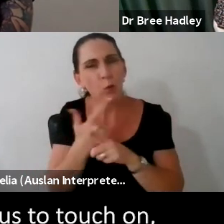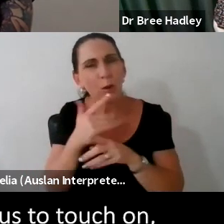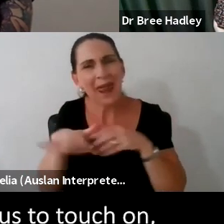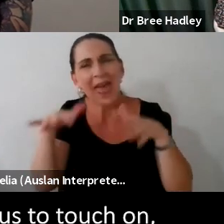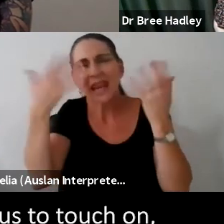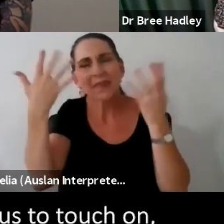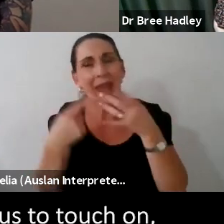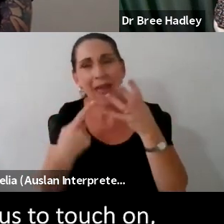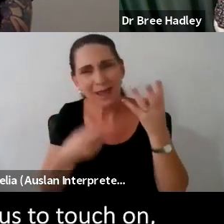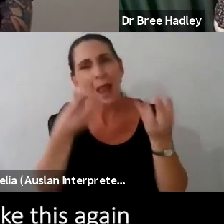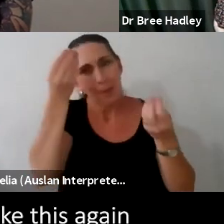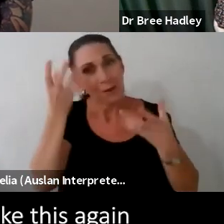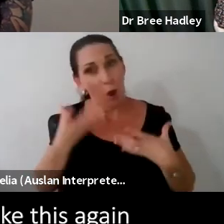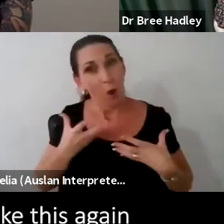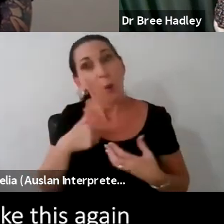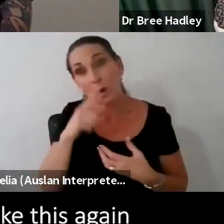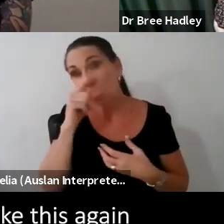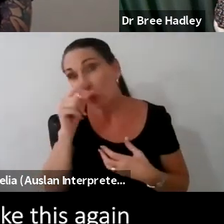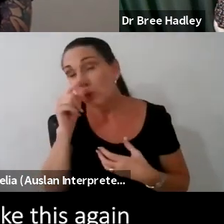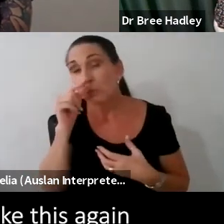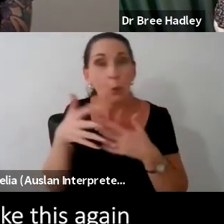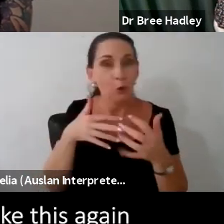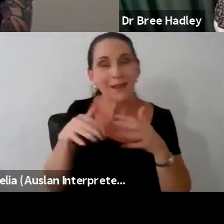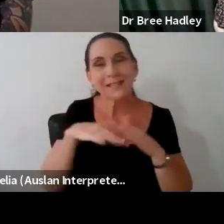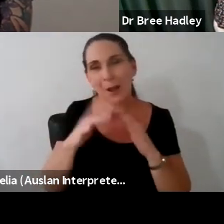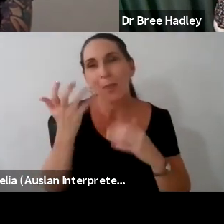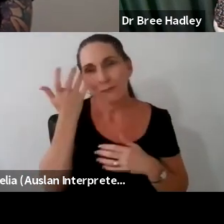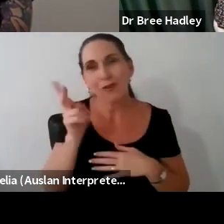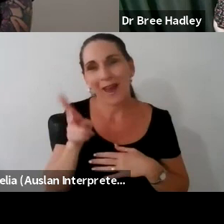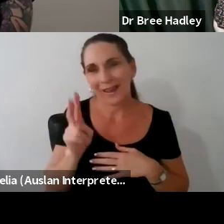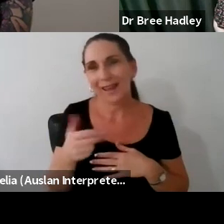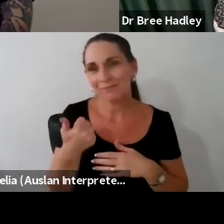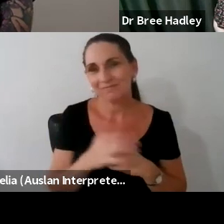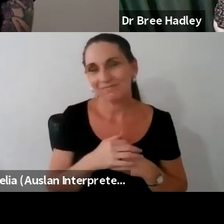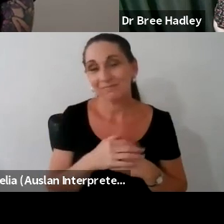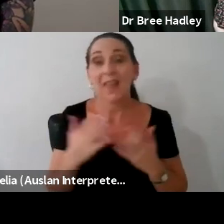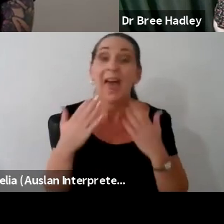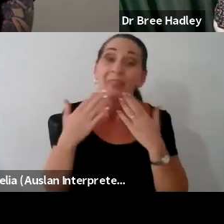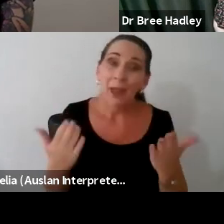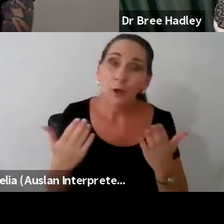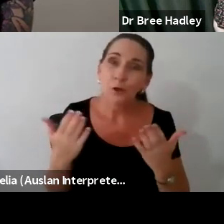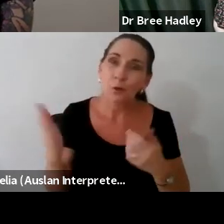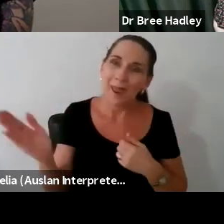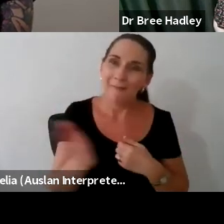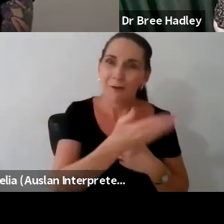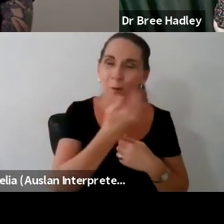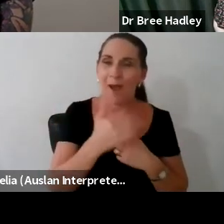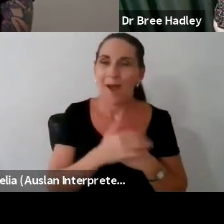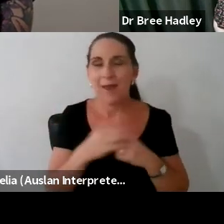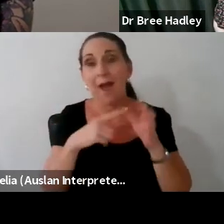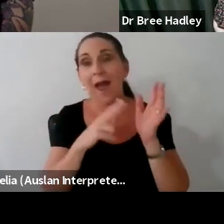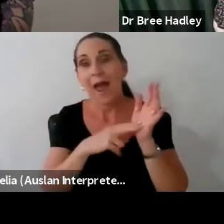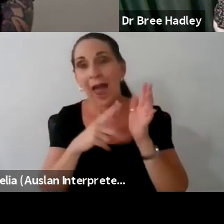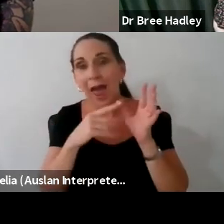know, because we might be able to do something like this again in the future. Thank you, everyone, Anna Molnar just says,